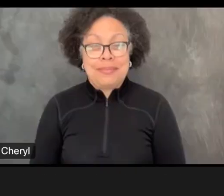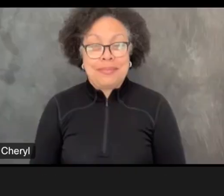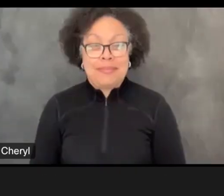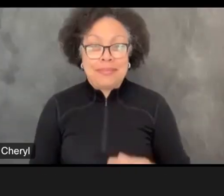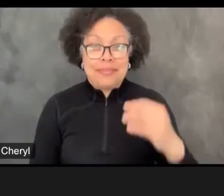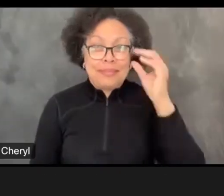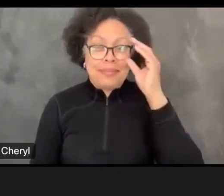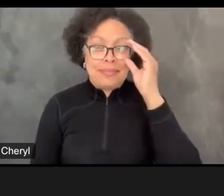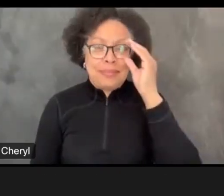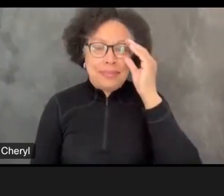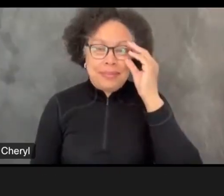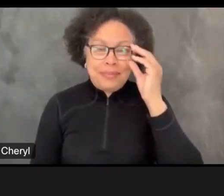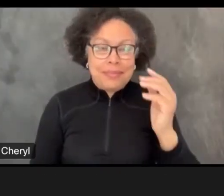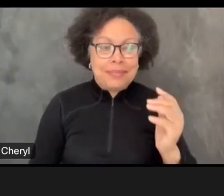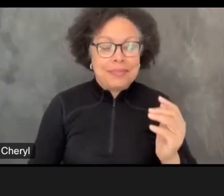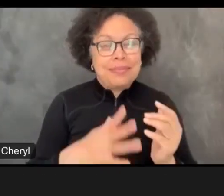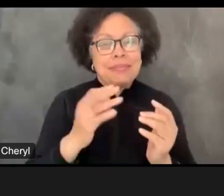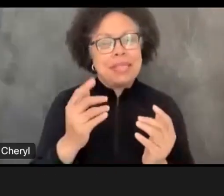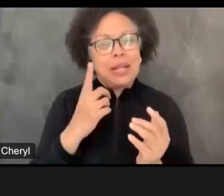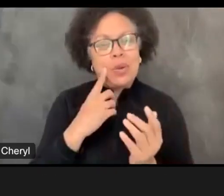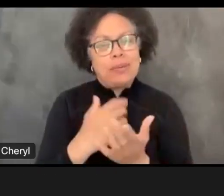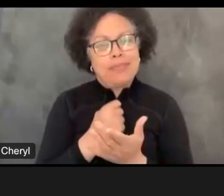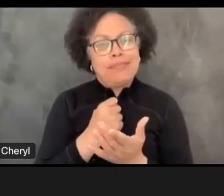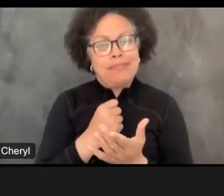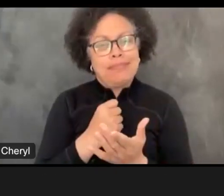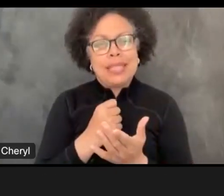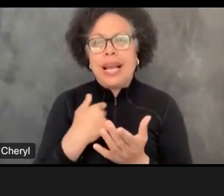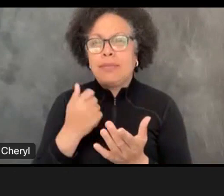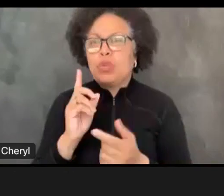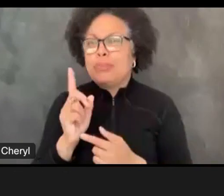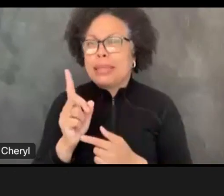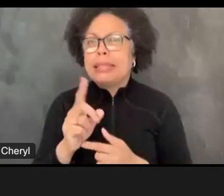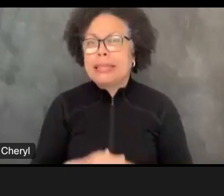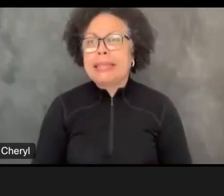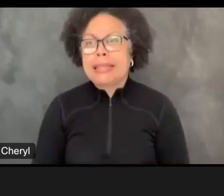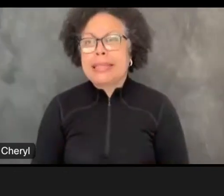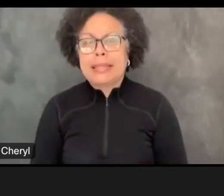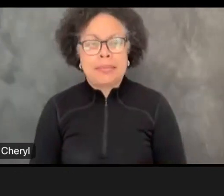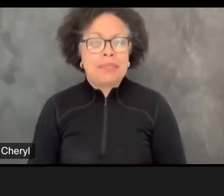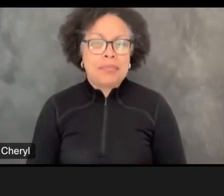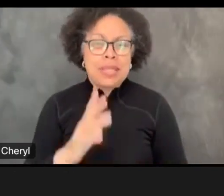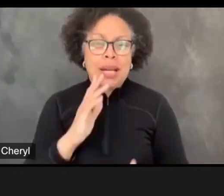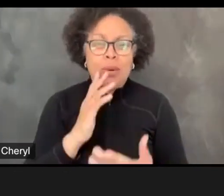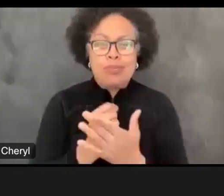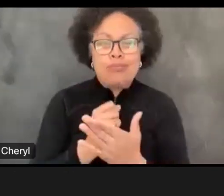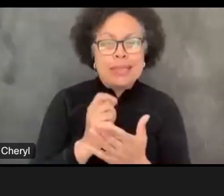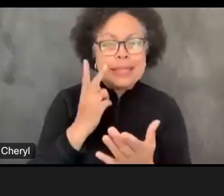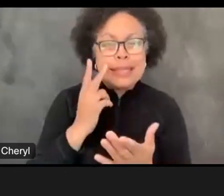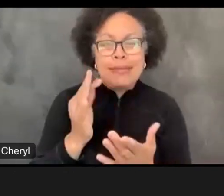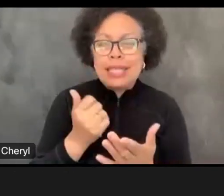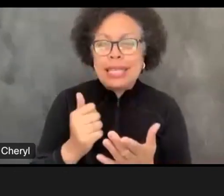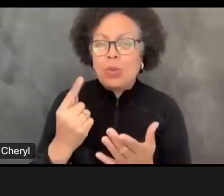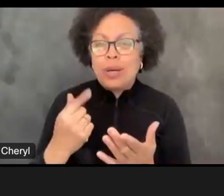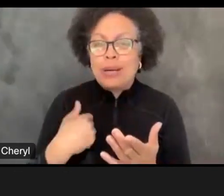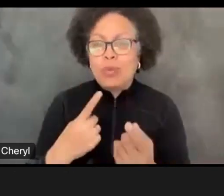Let's see, and I thought I would just we have a few minutes, and I thought I would see if we have anybody has